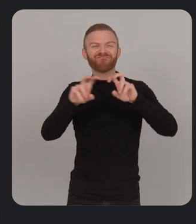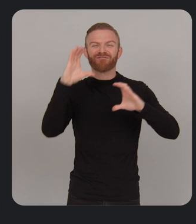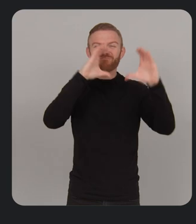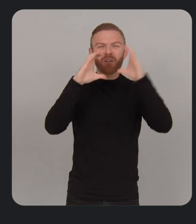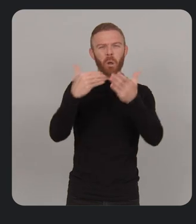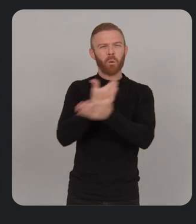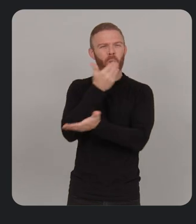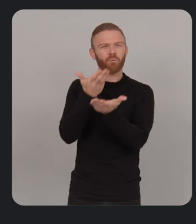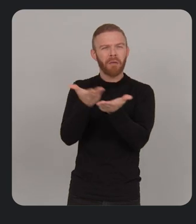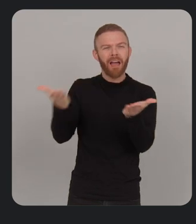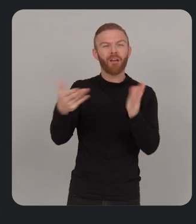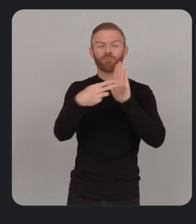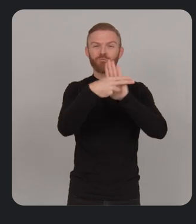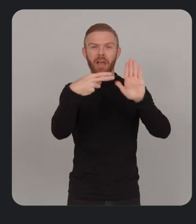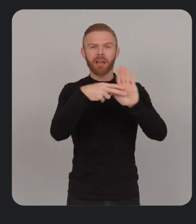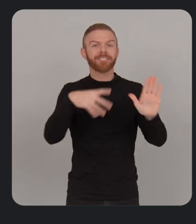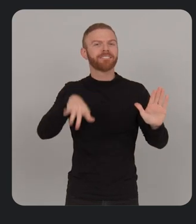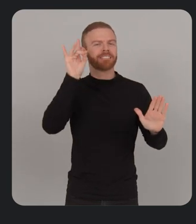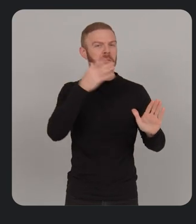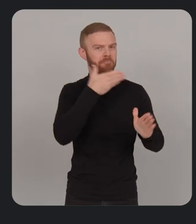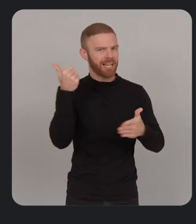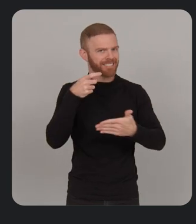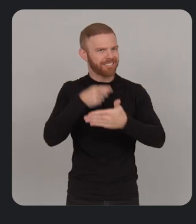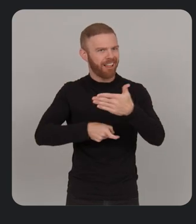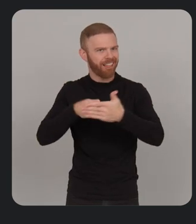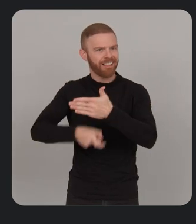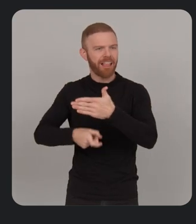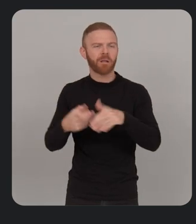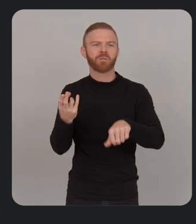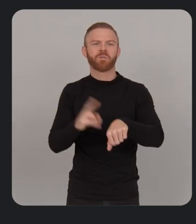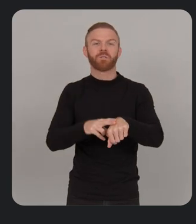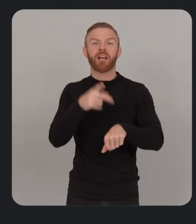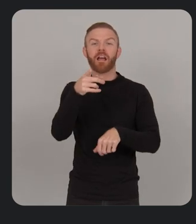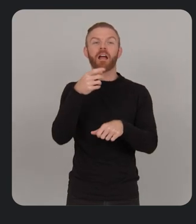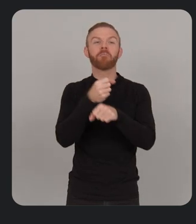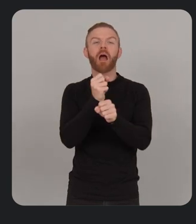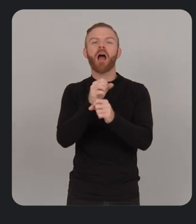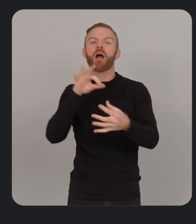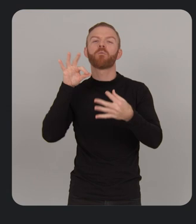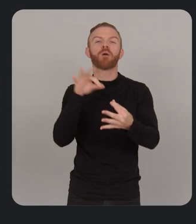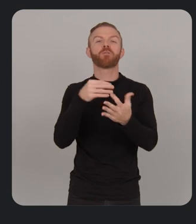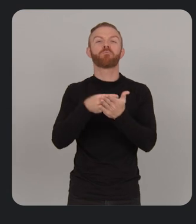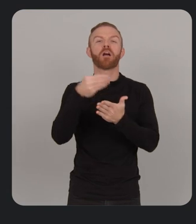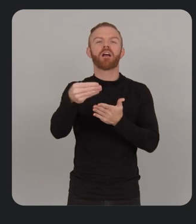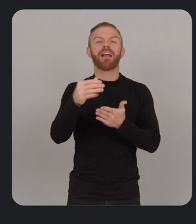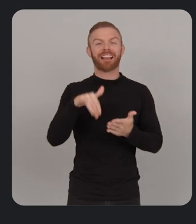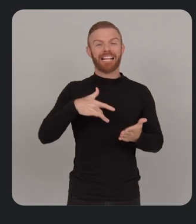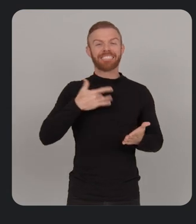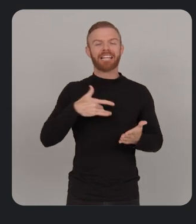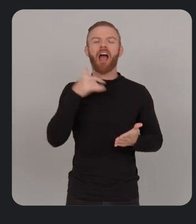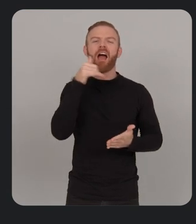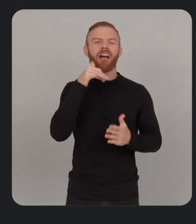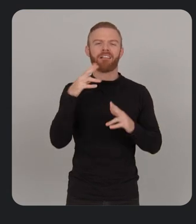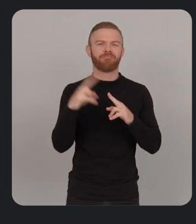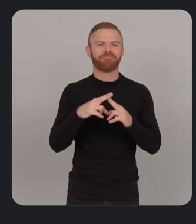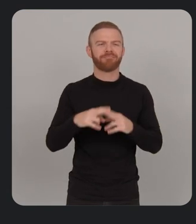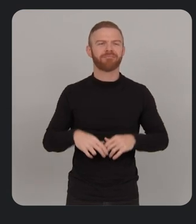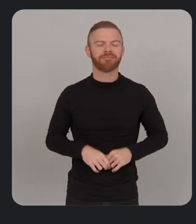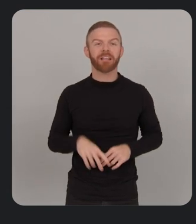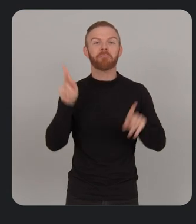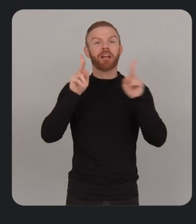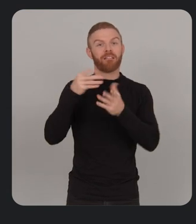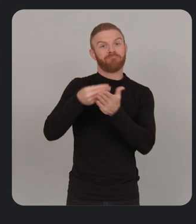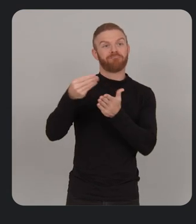products and brands finding the best deal and of course that awesome feeling when you find the perfect purchase people